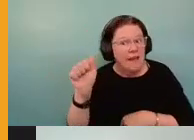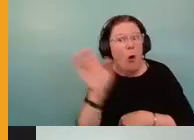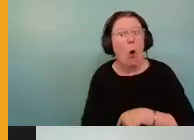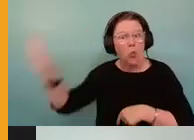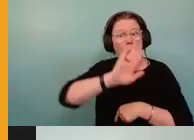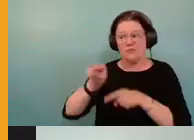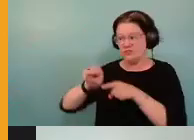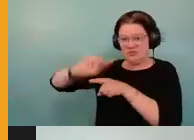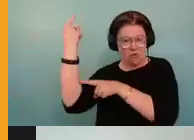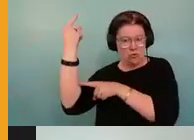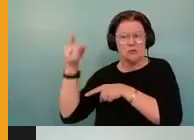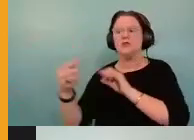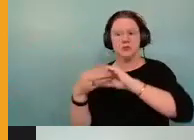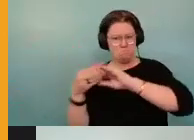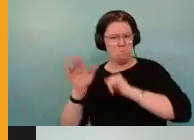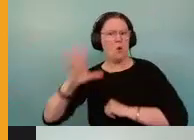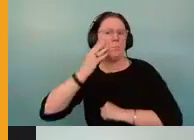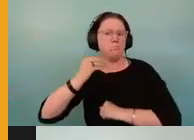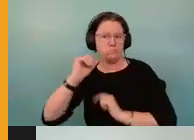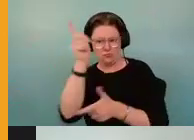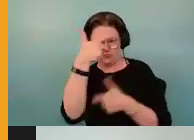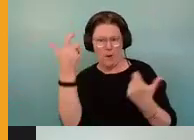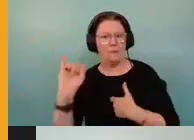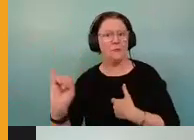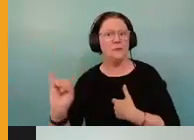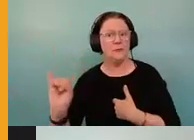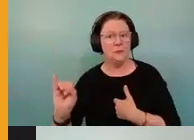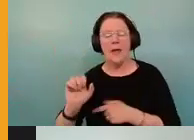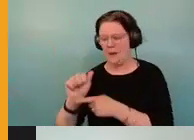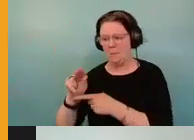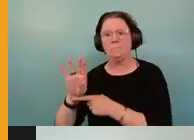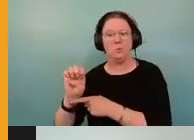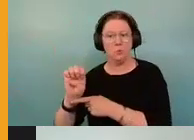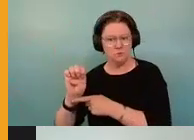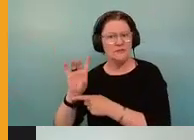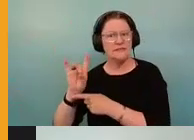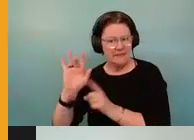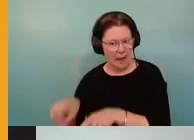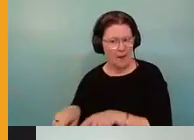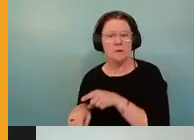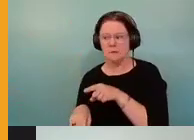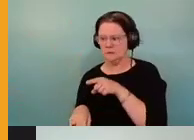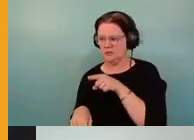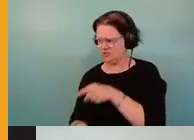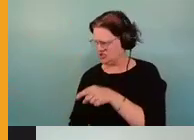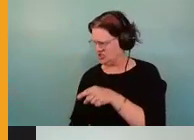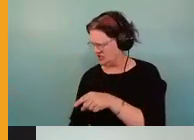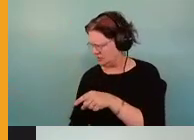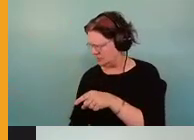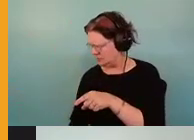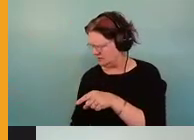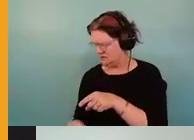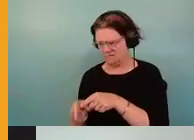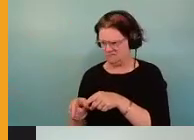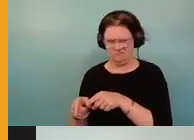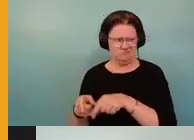She will talk about institutional trauma and abuse that happened. And she was literally put